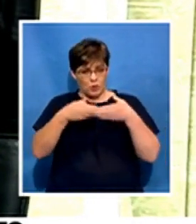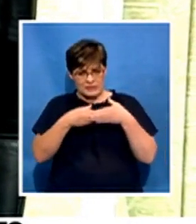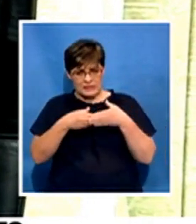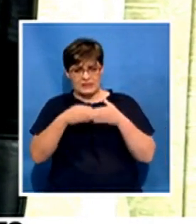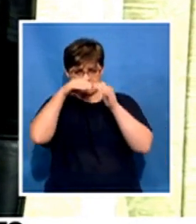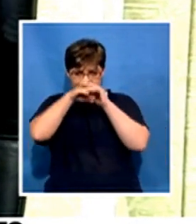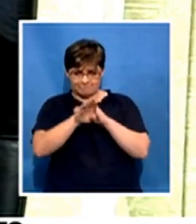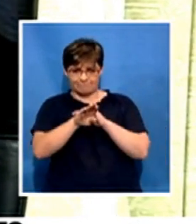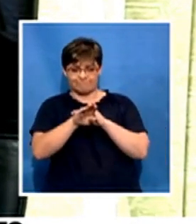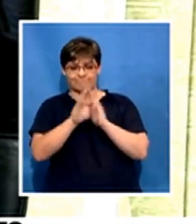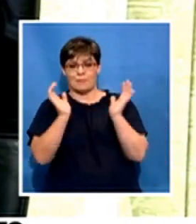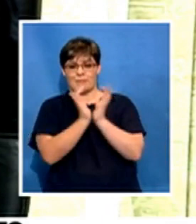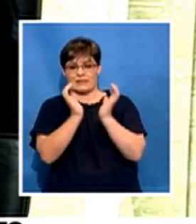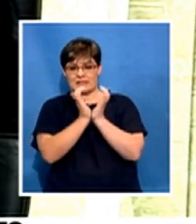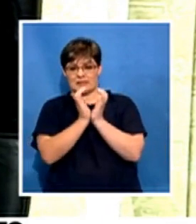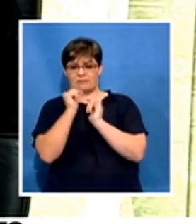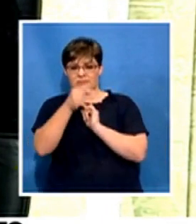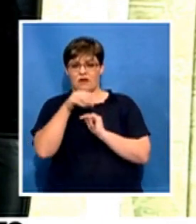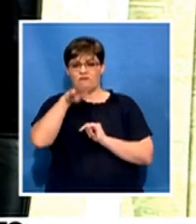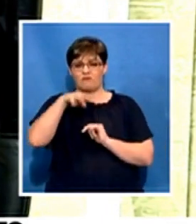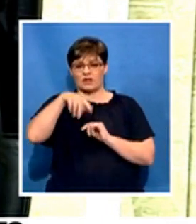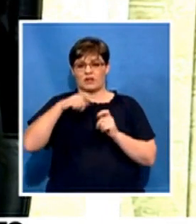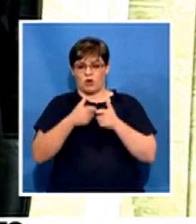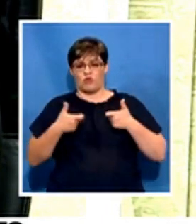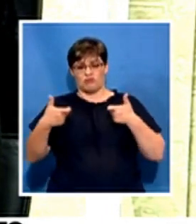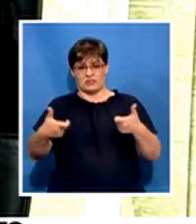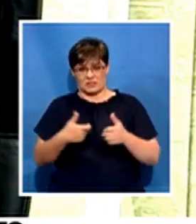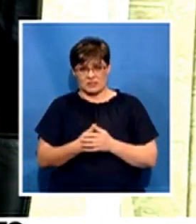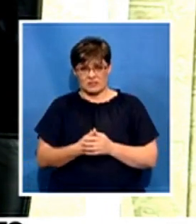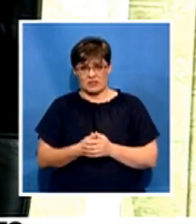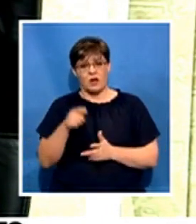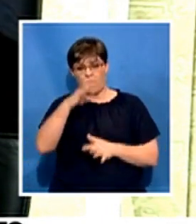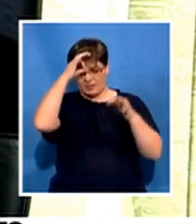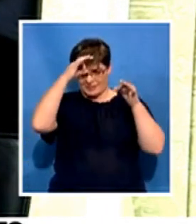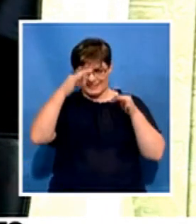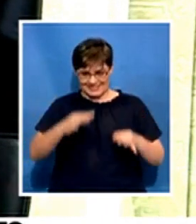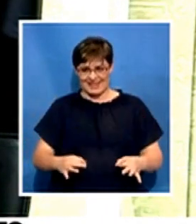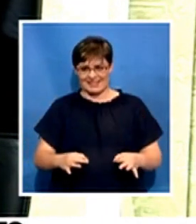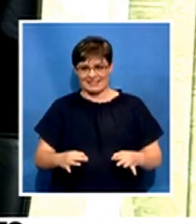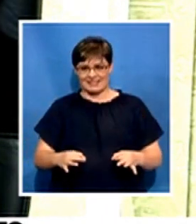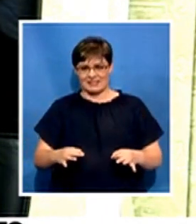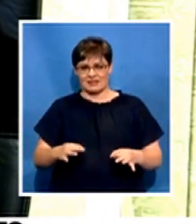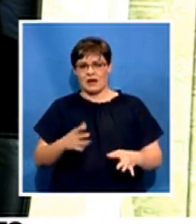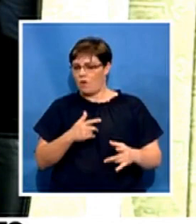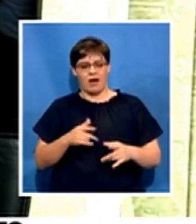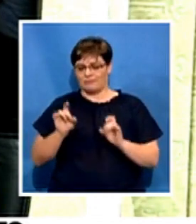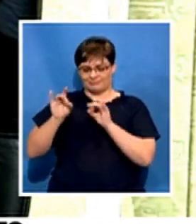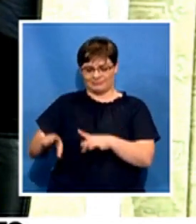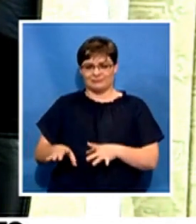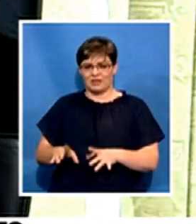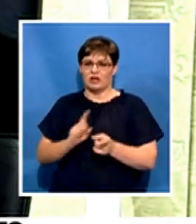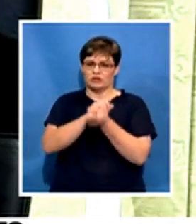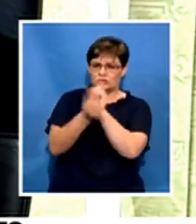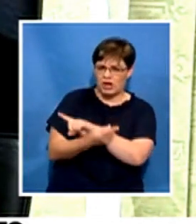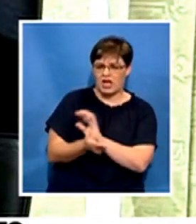14th National Congress, where a decision can then be reversed, changed or. Now, we are raising this